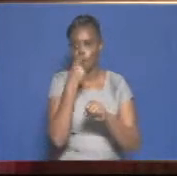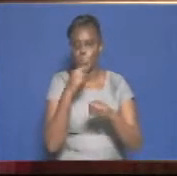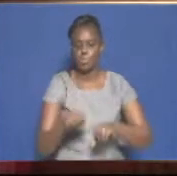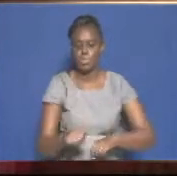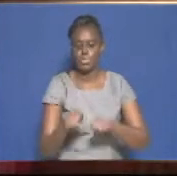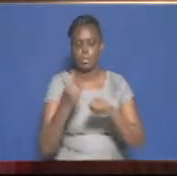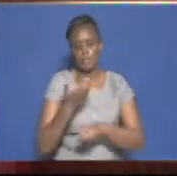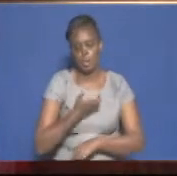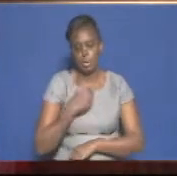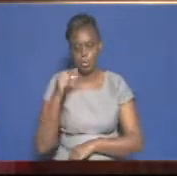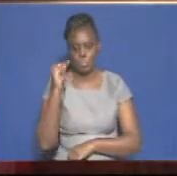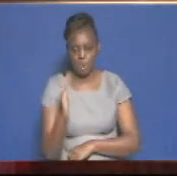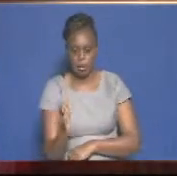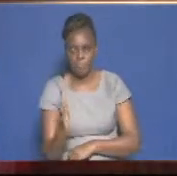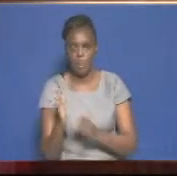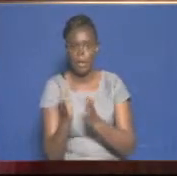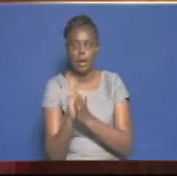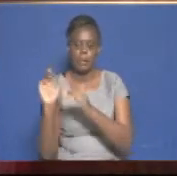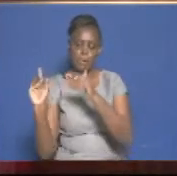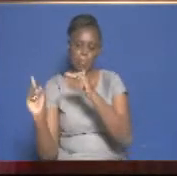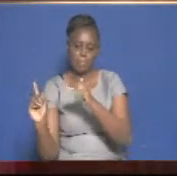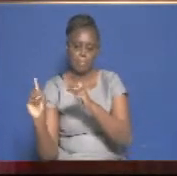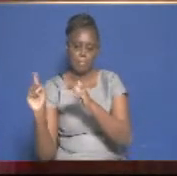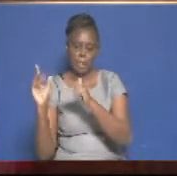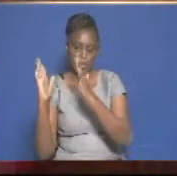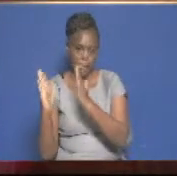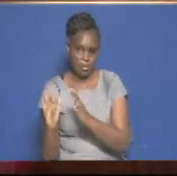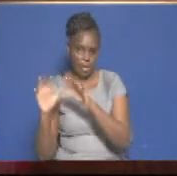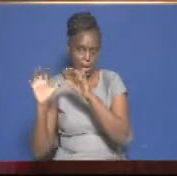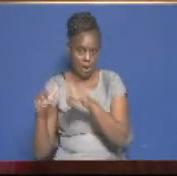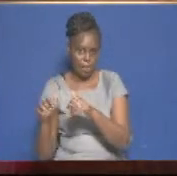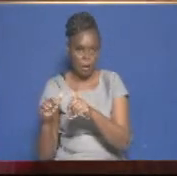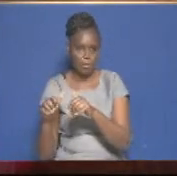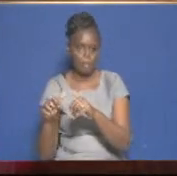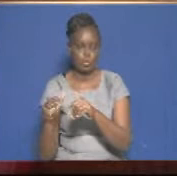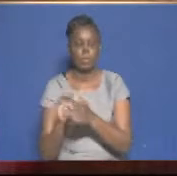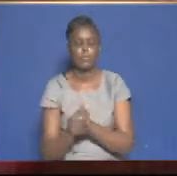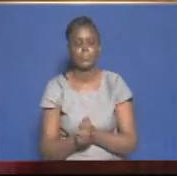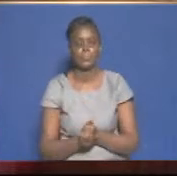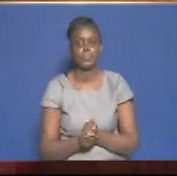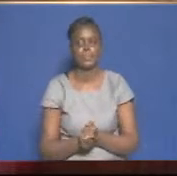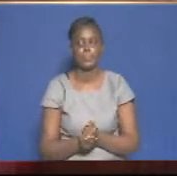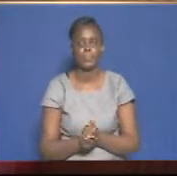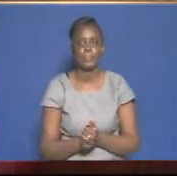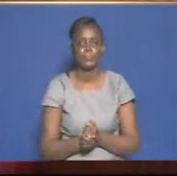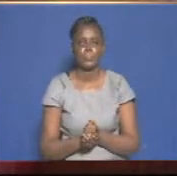of Council of Governors and the Minister for Agriculture, Mr. Chair.